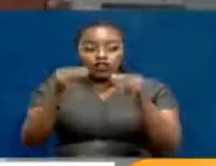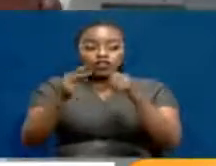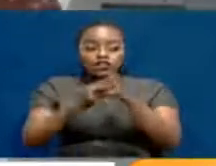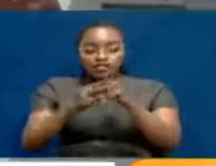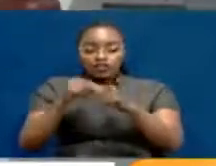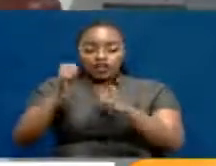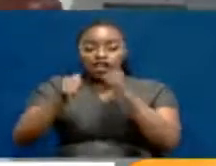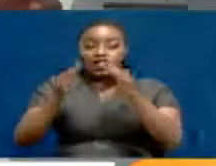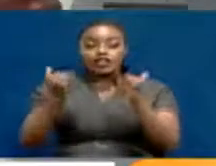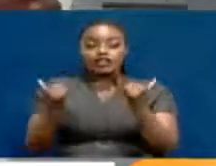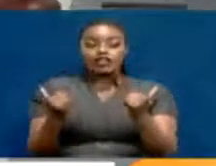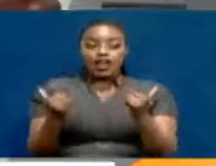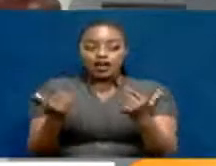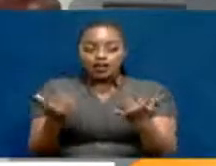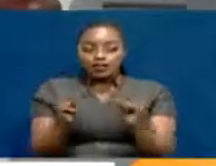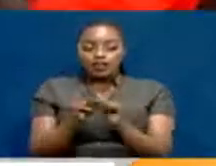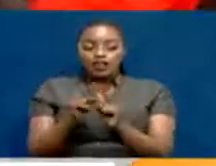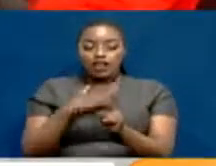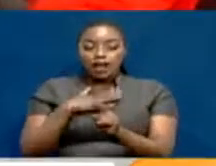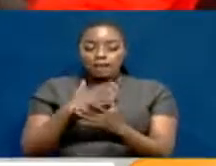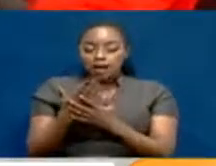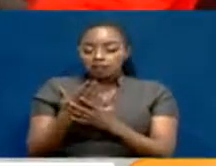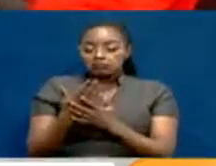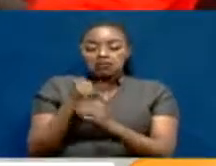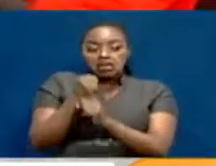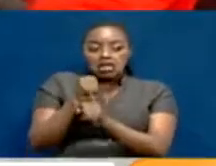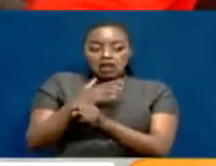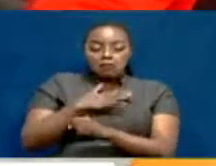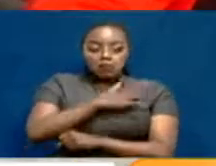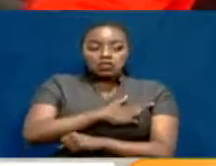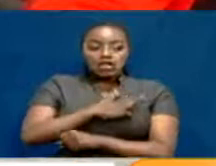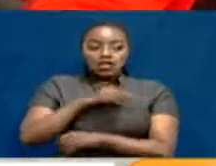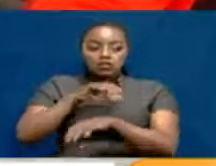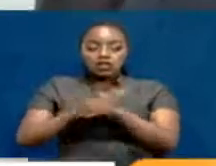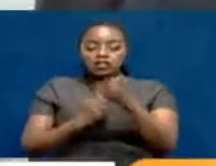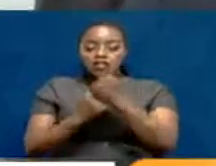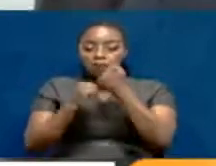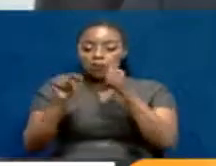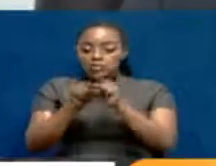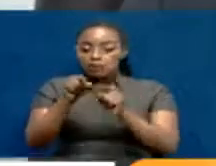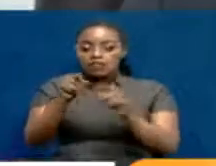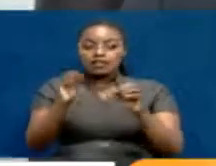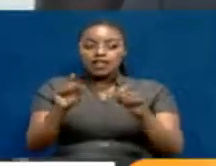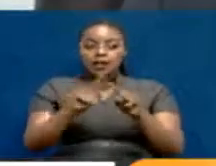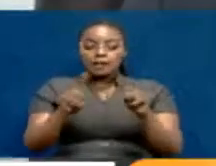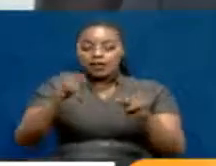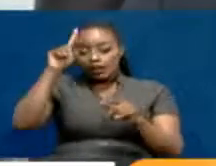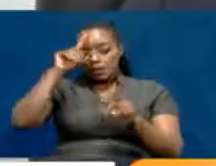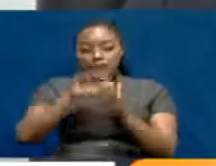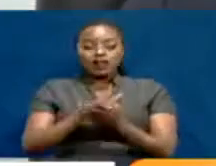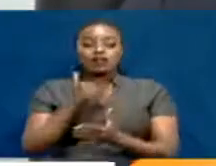now. During my career, I was not privileged to have such kinds of support, but I